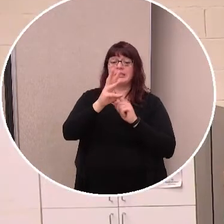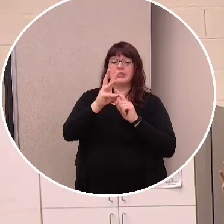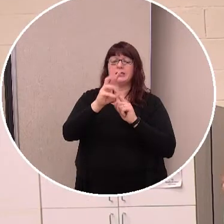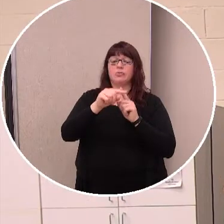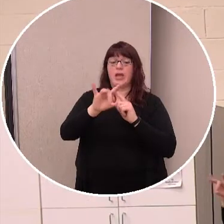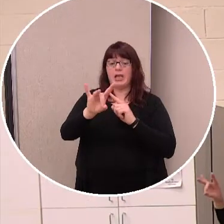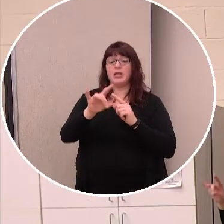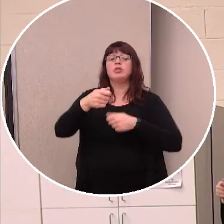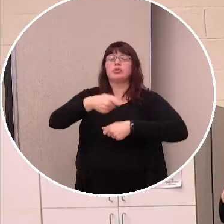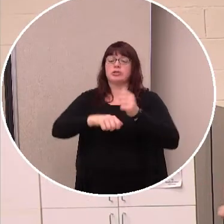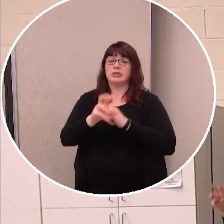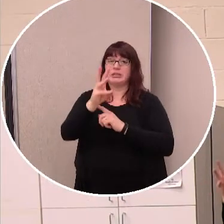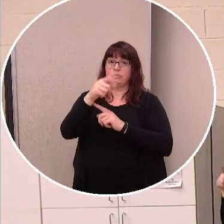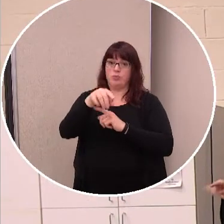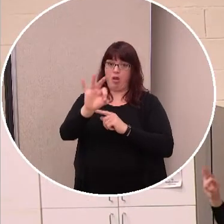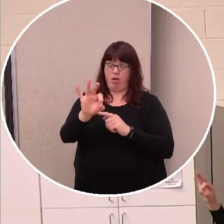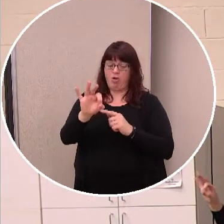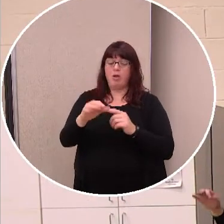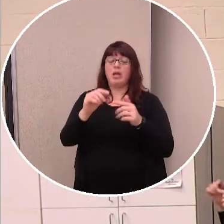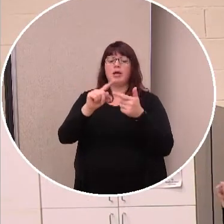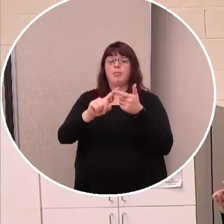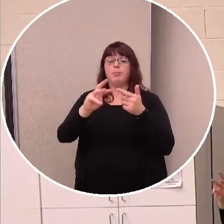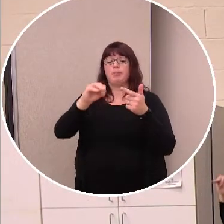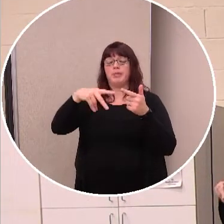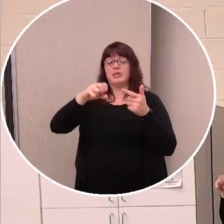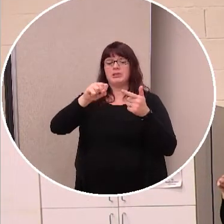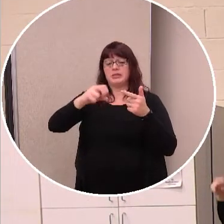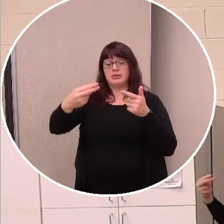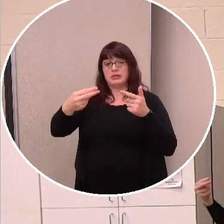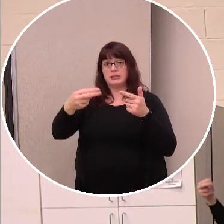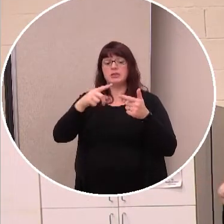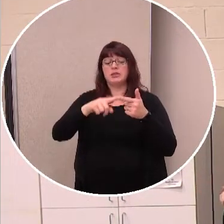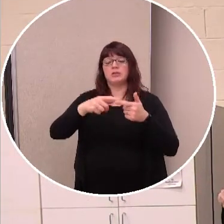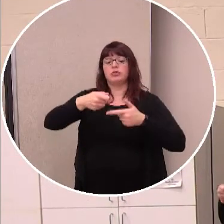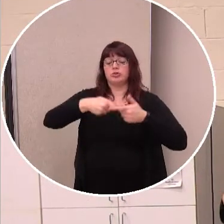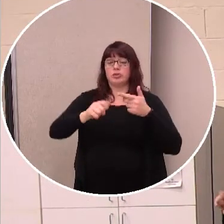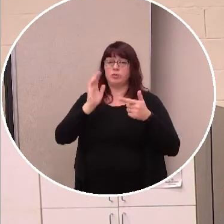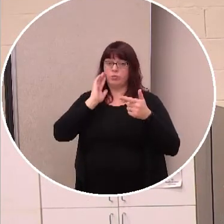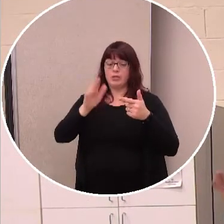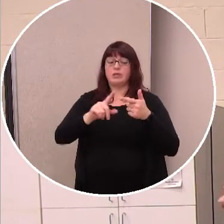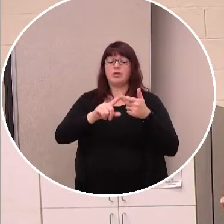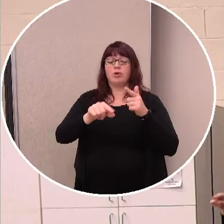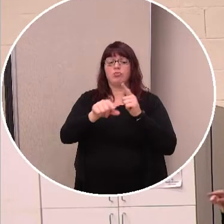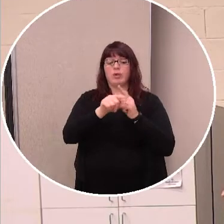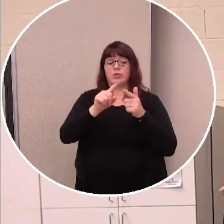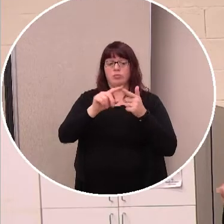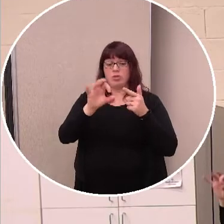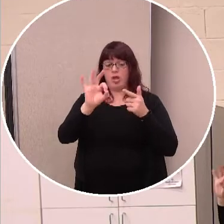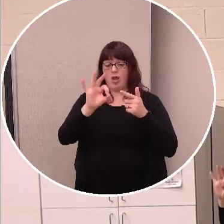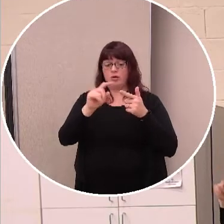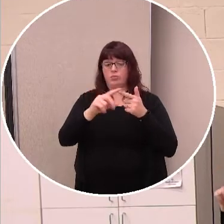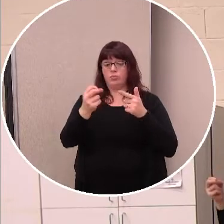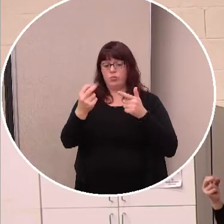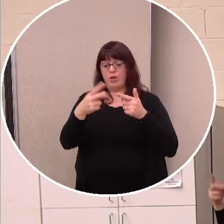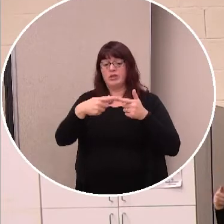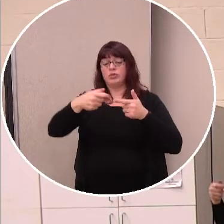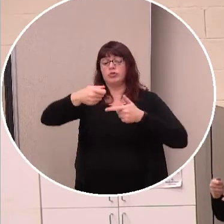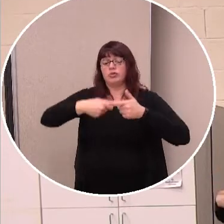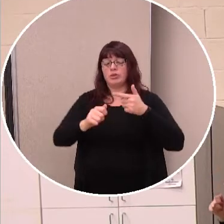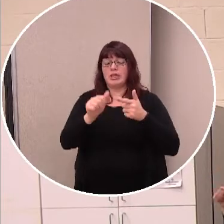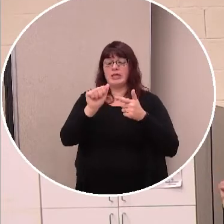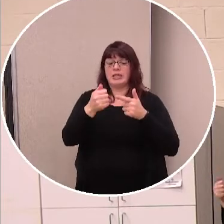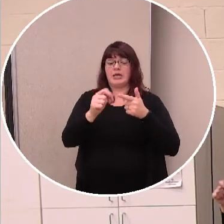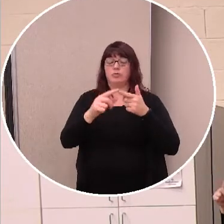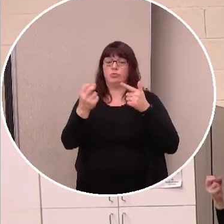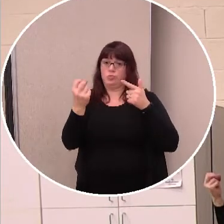grades 6 to 9. Mount Pearl Senior High will be reconfigured from grades 9 to 12 to grades 10